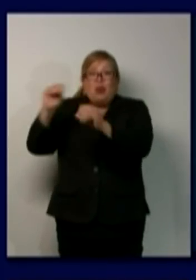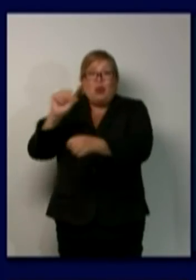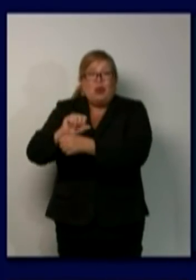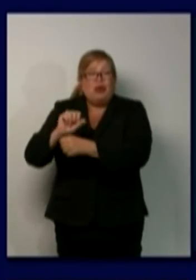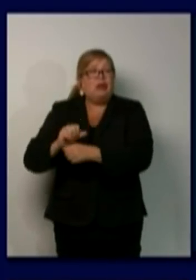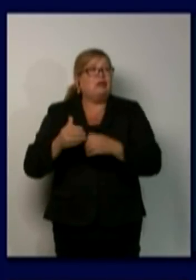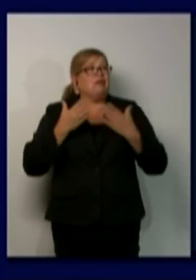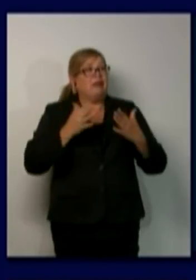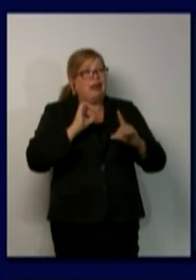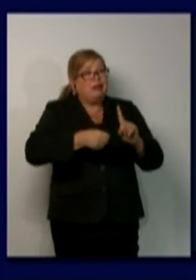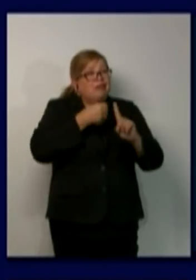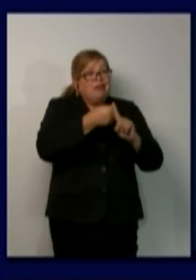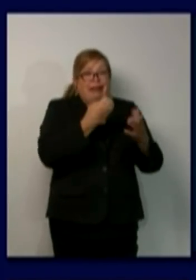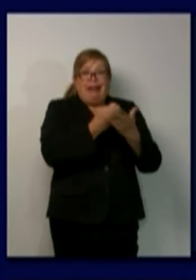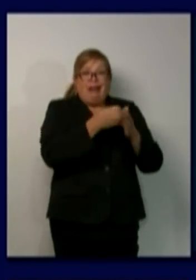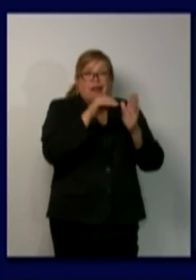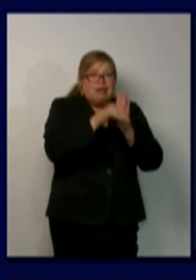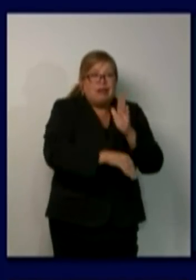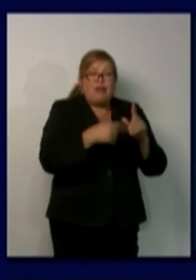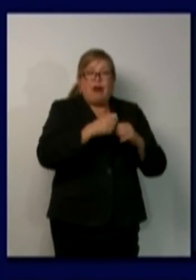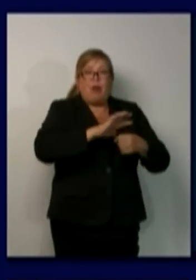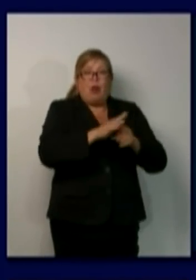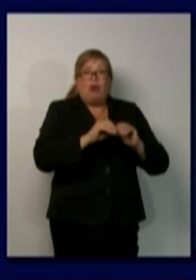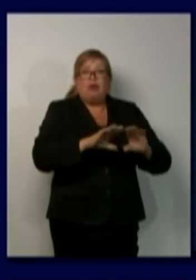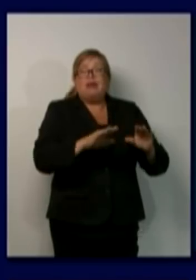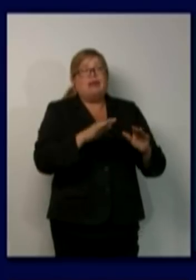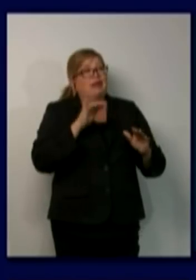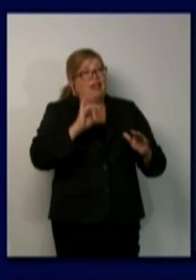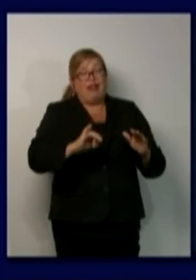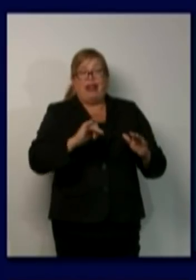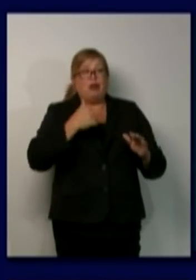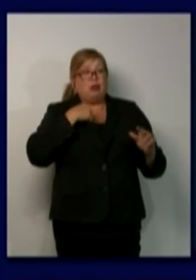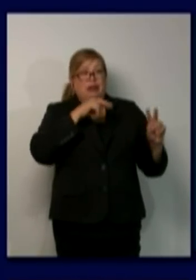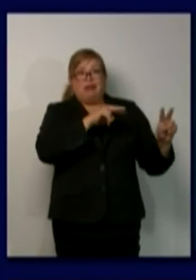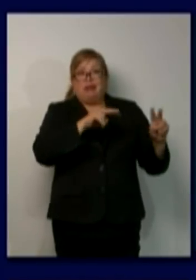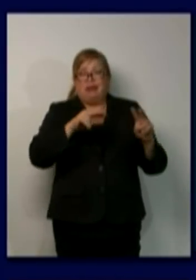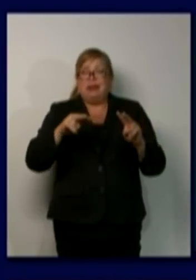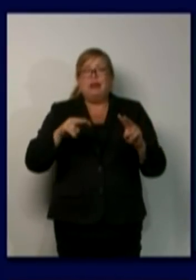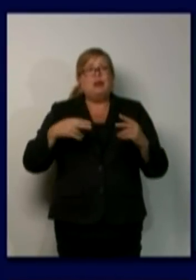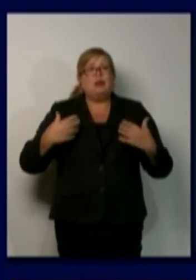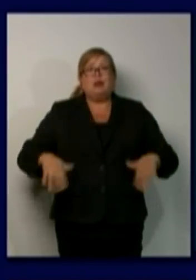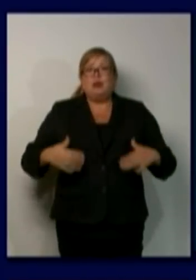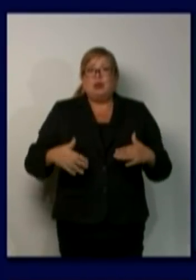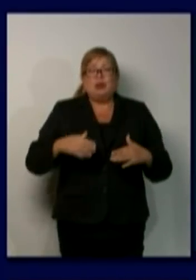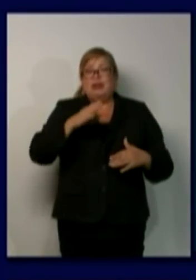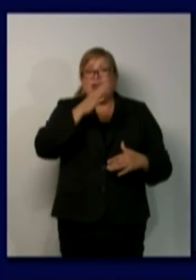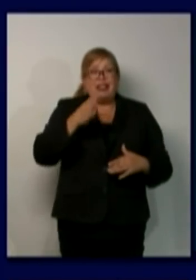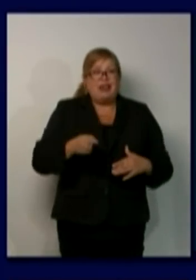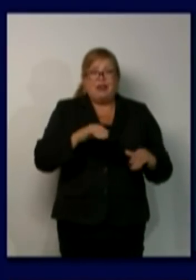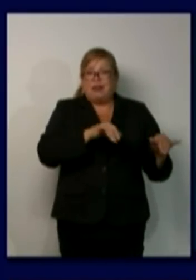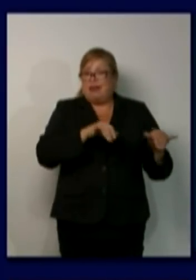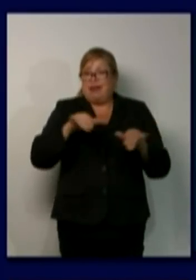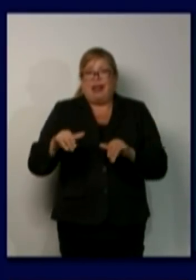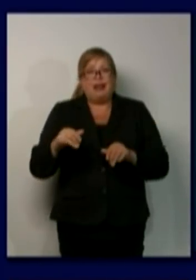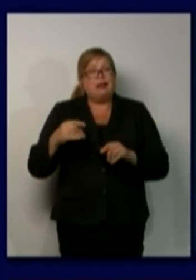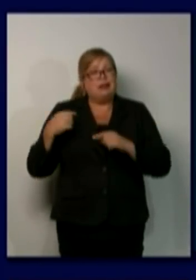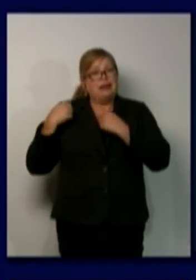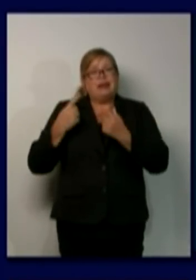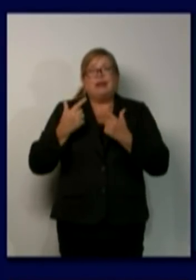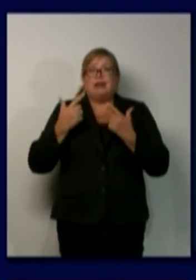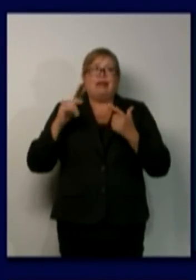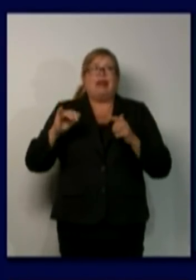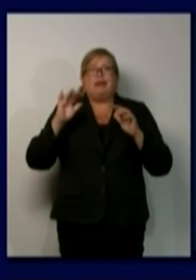of COVID-19 are not only being felt statistically, but they haven't been felt like this since the Great